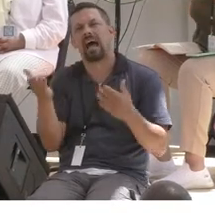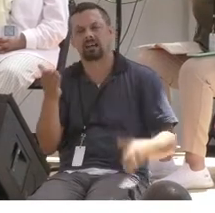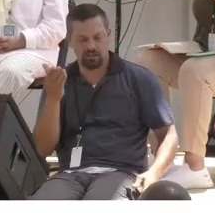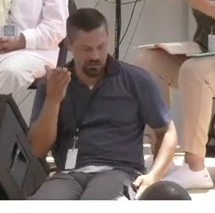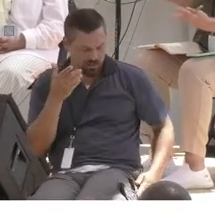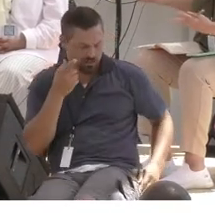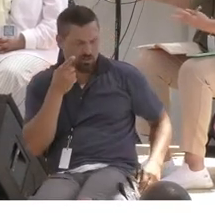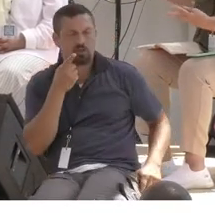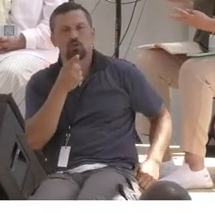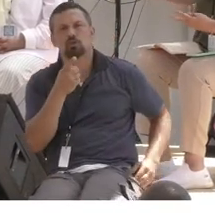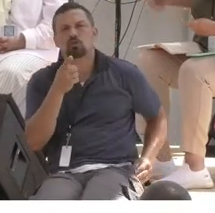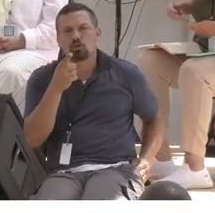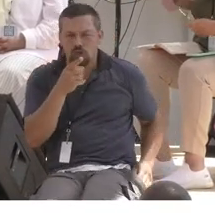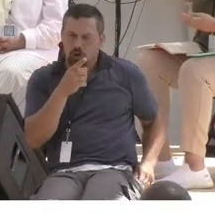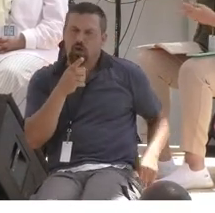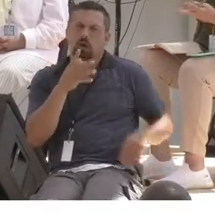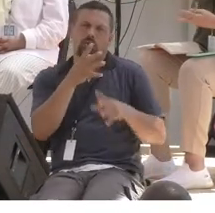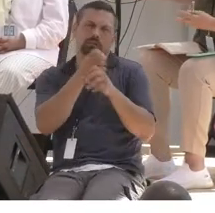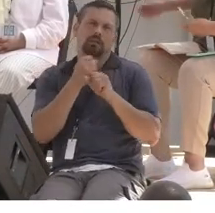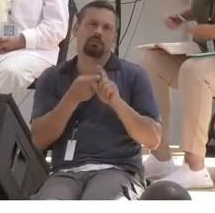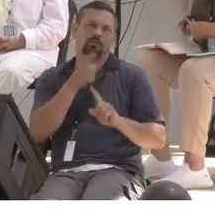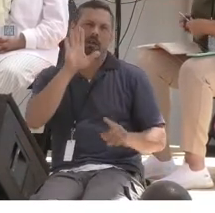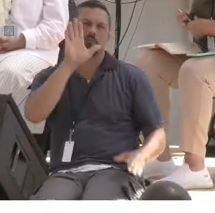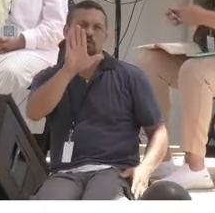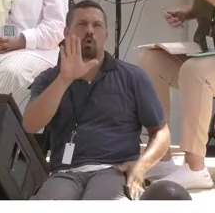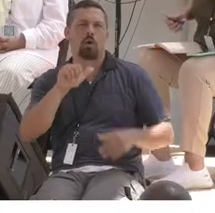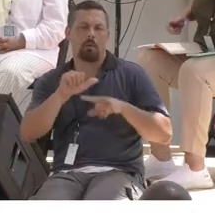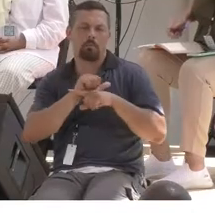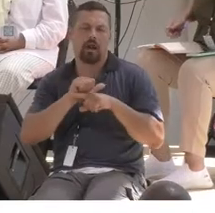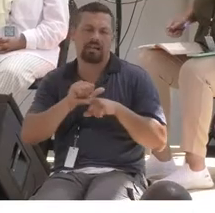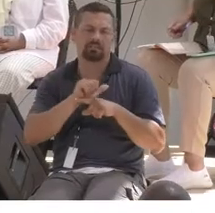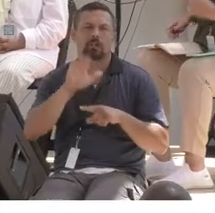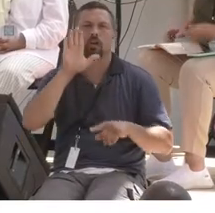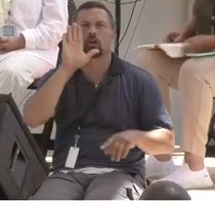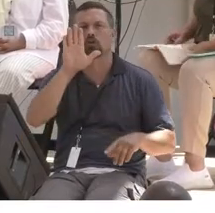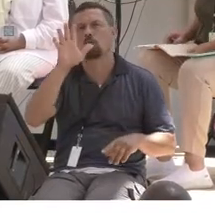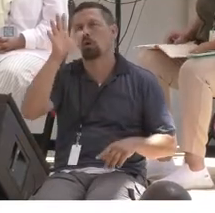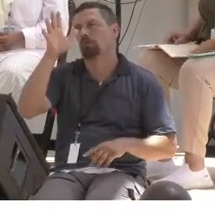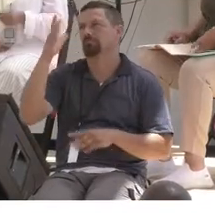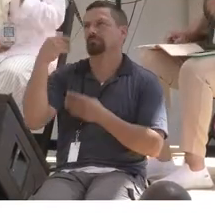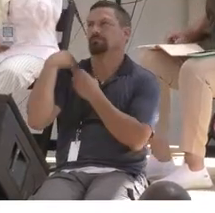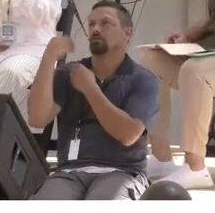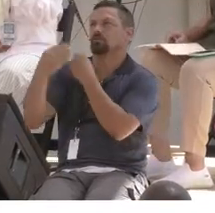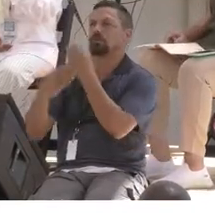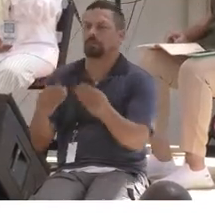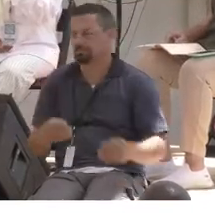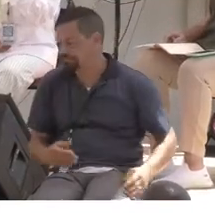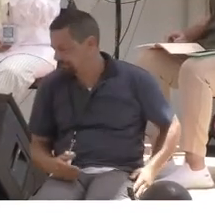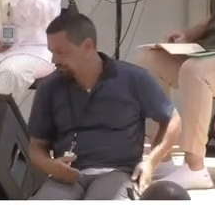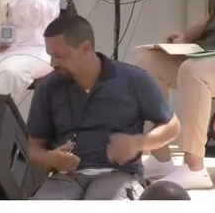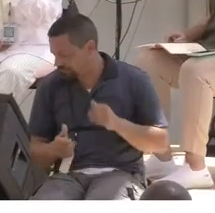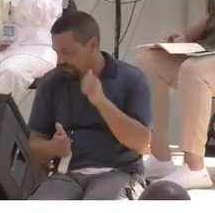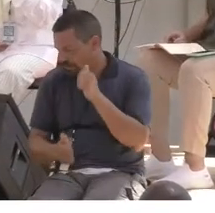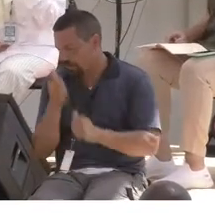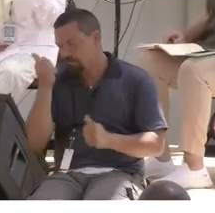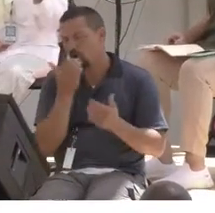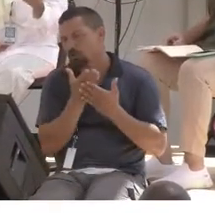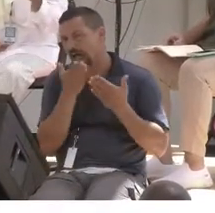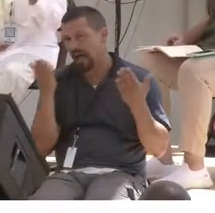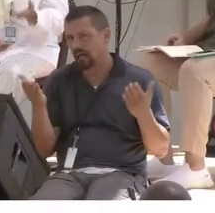you've inherited from your practice or your forefathers. Okay, so most of the items actually that